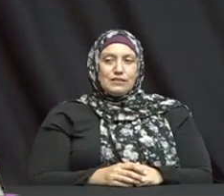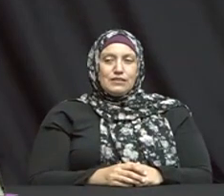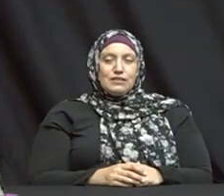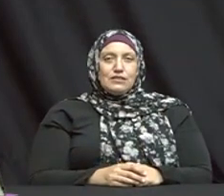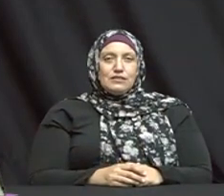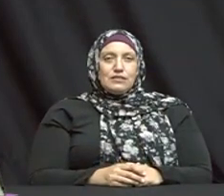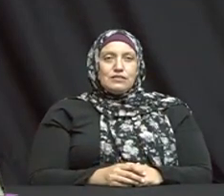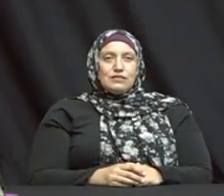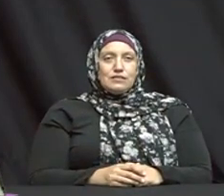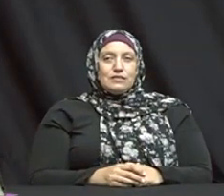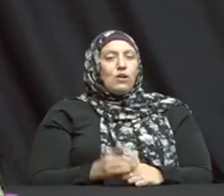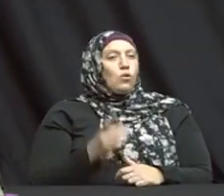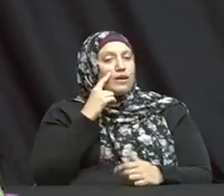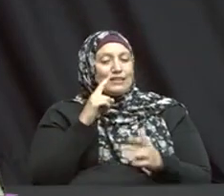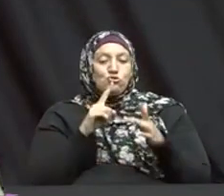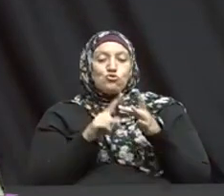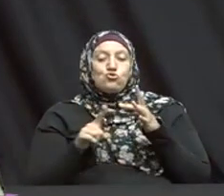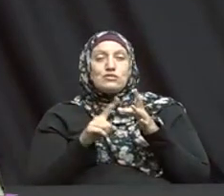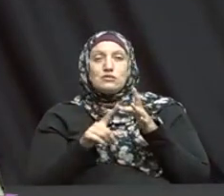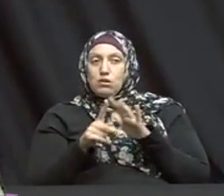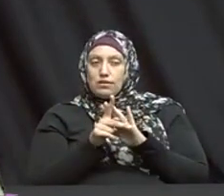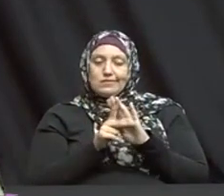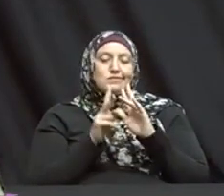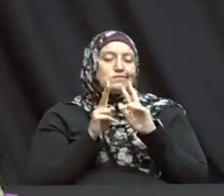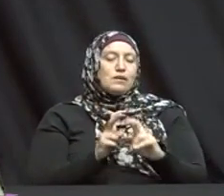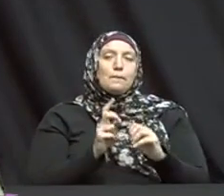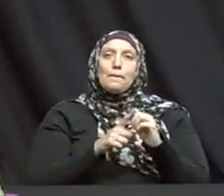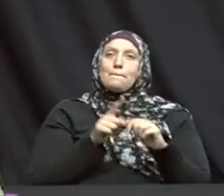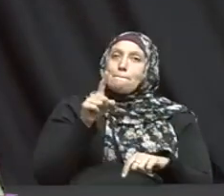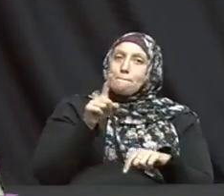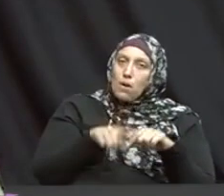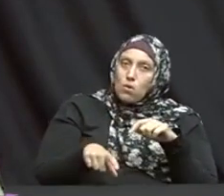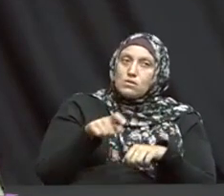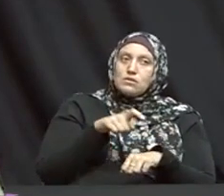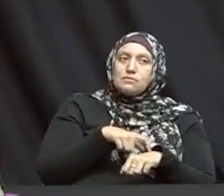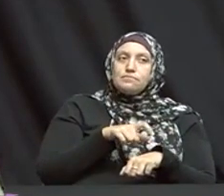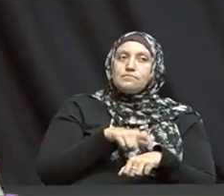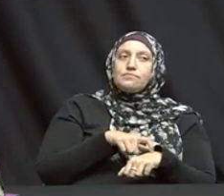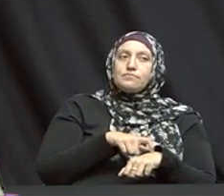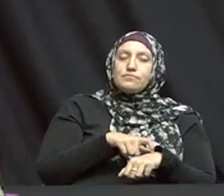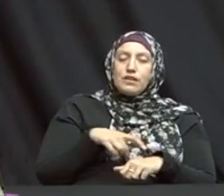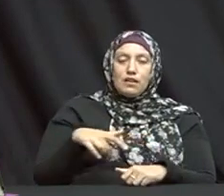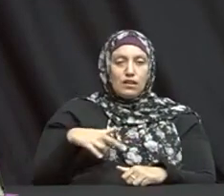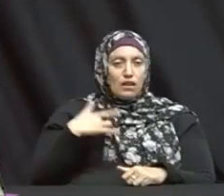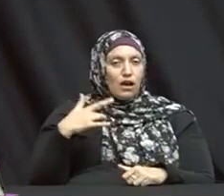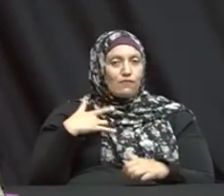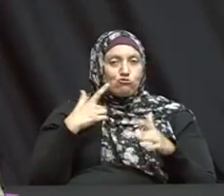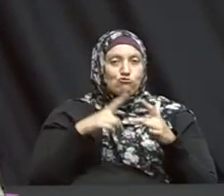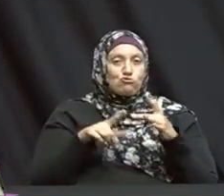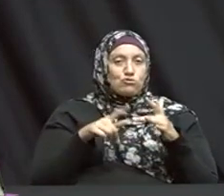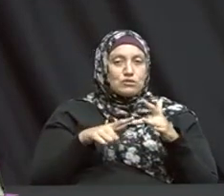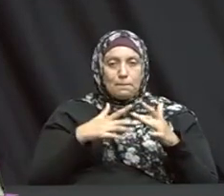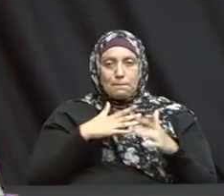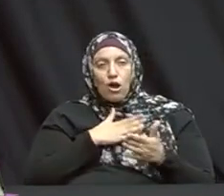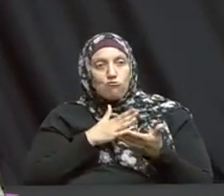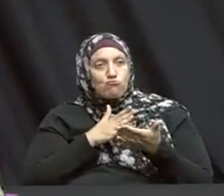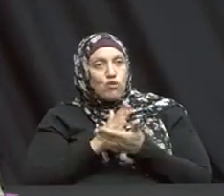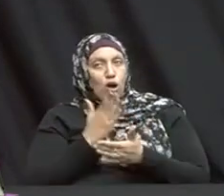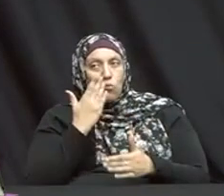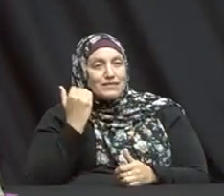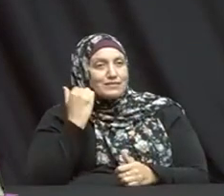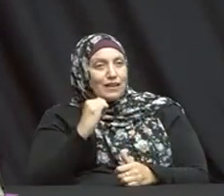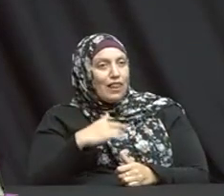policy, but normally the life insurance, I'm not entitled to it while I'm alive. The agreement with the insurer